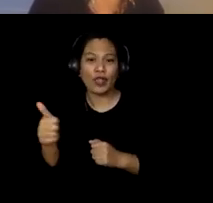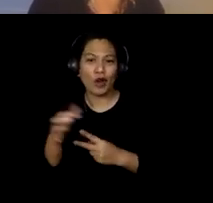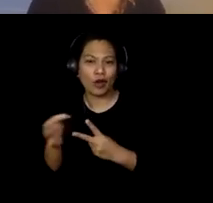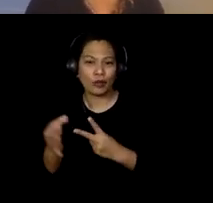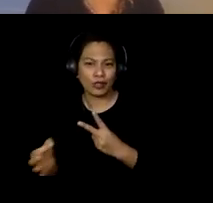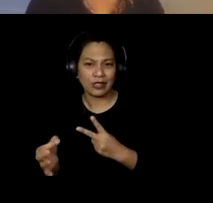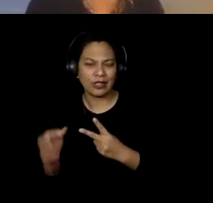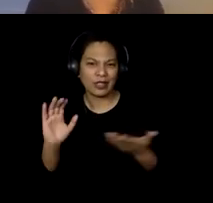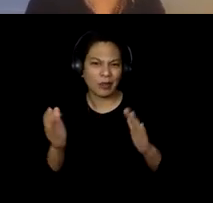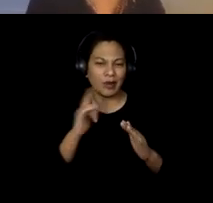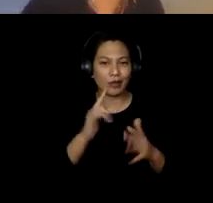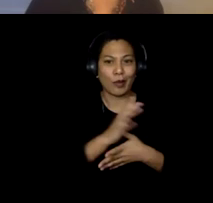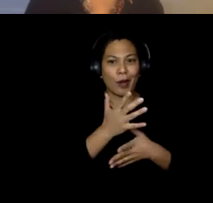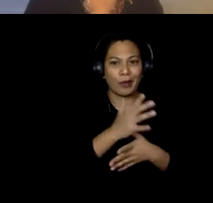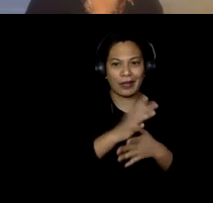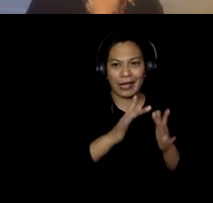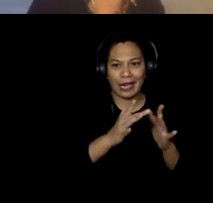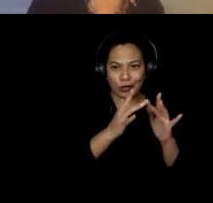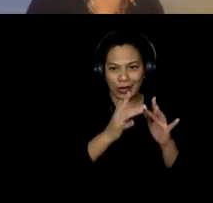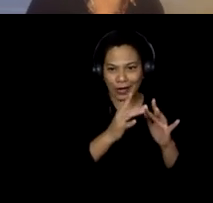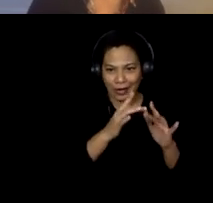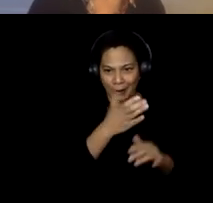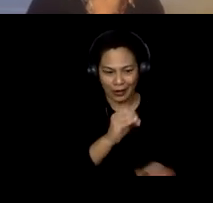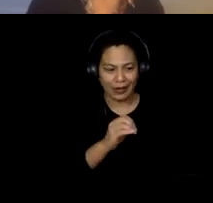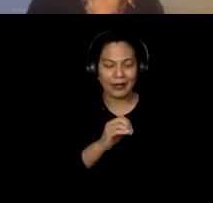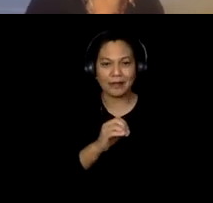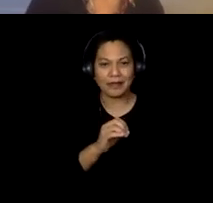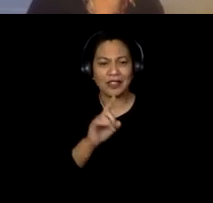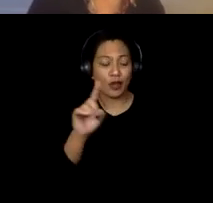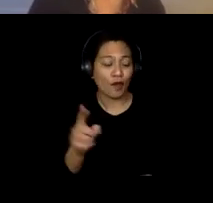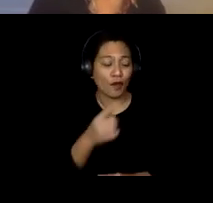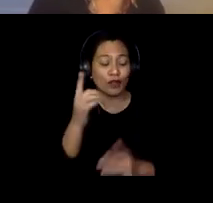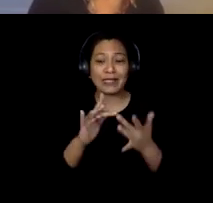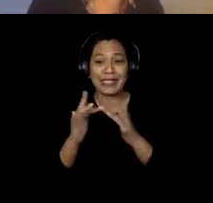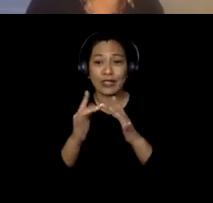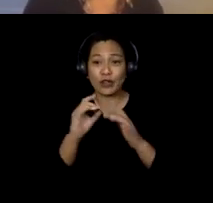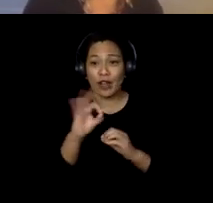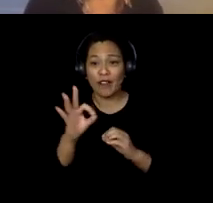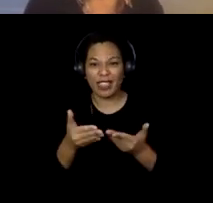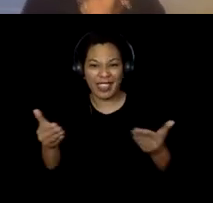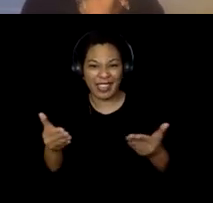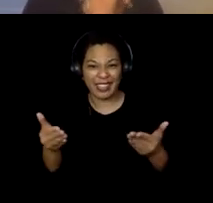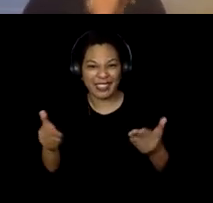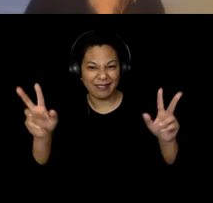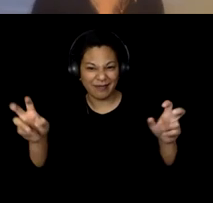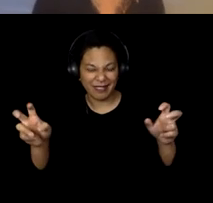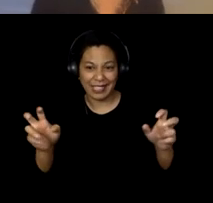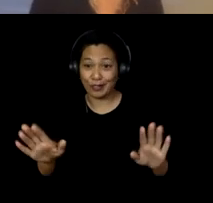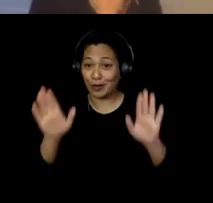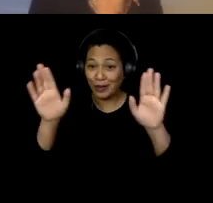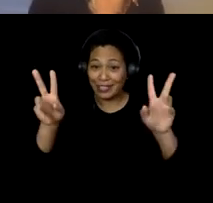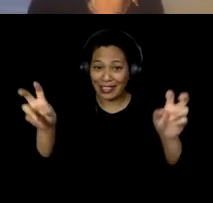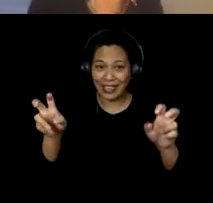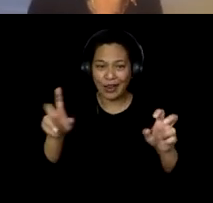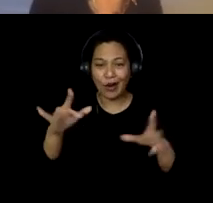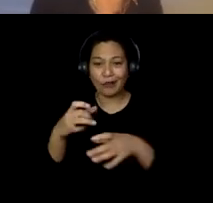giants. So the first thing I want to talk about is Internet of Things. It's a great title, isn't it? Internet of Things, or IoT